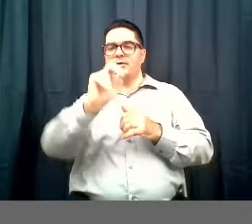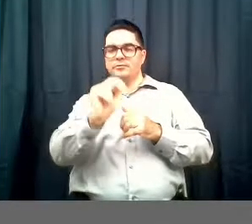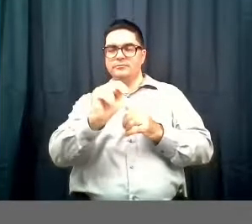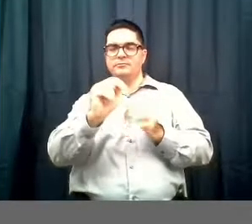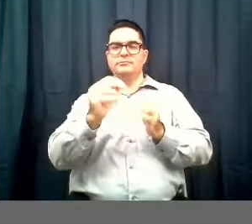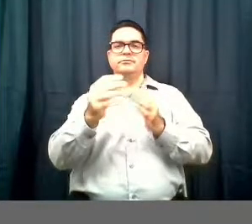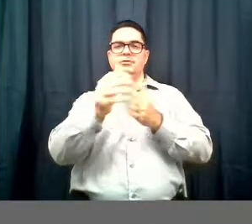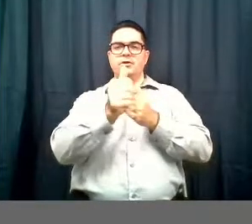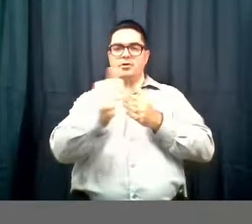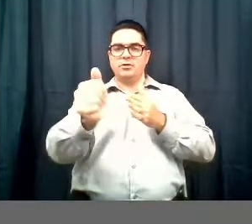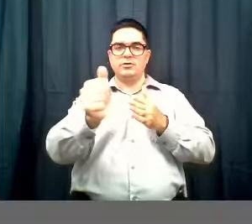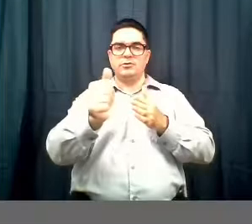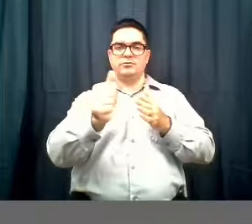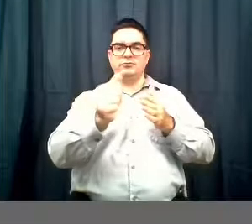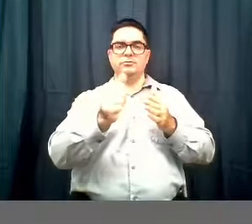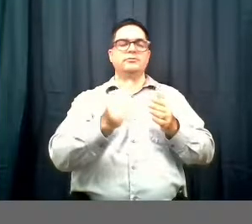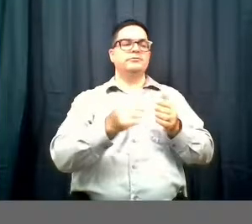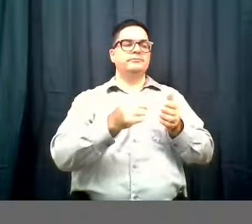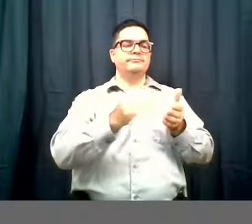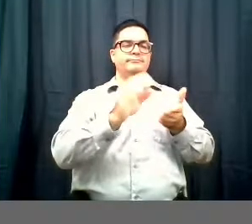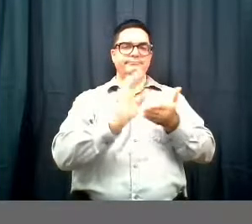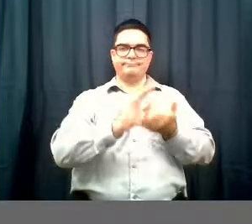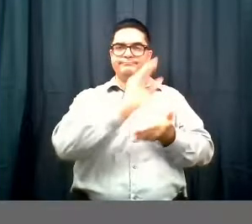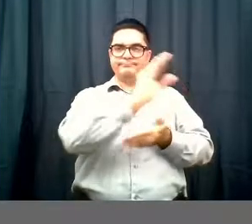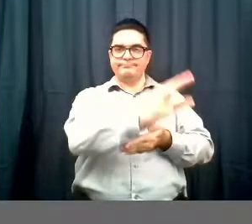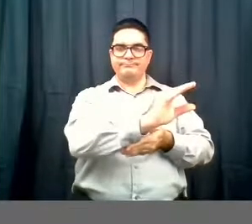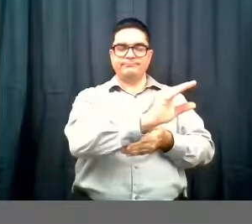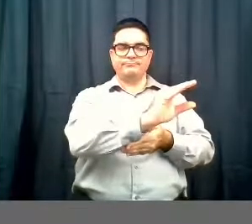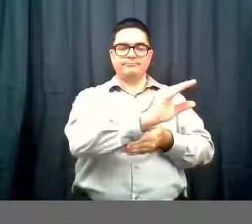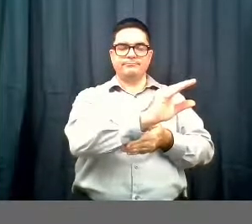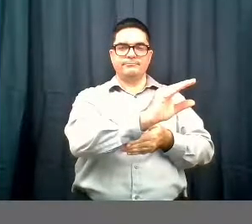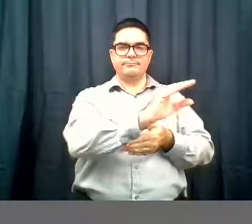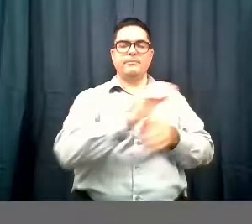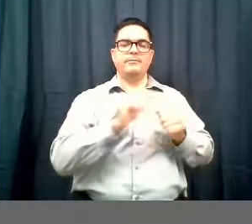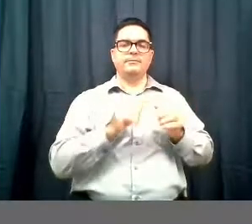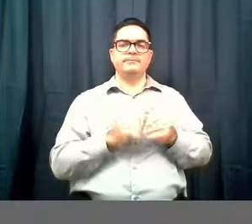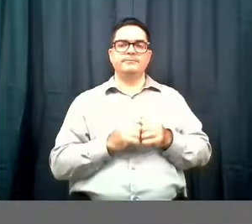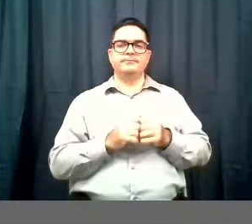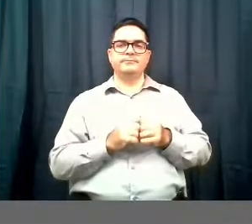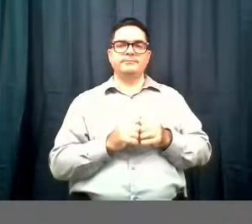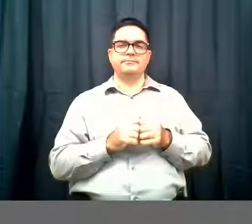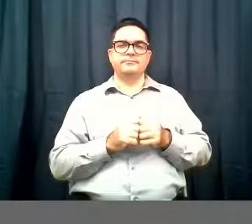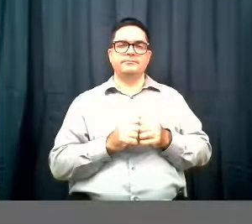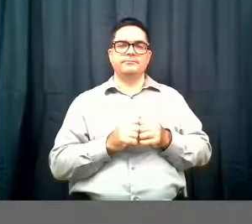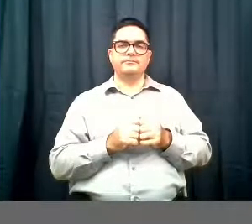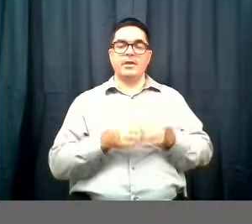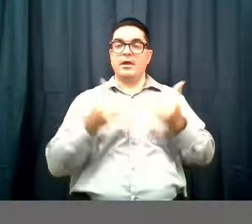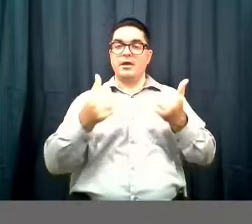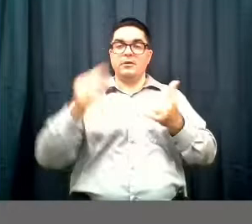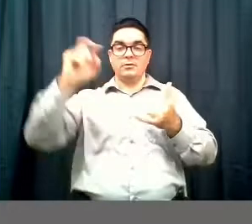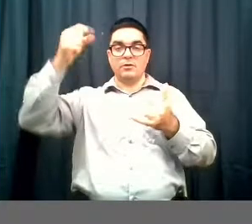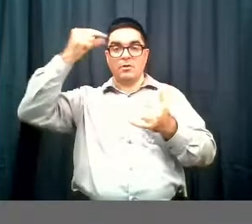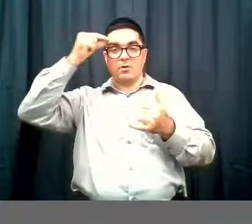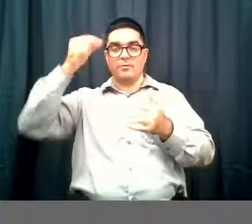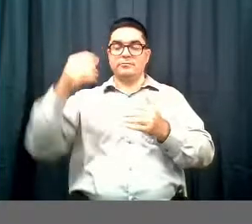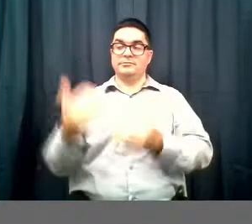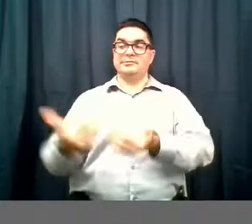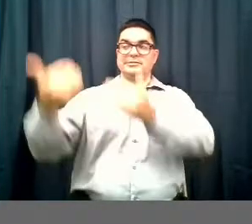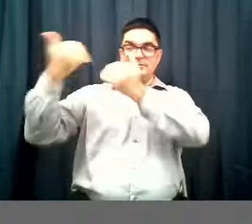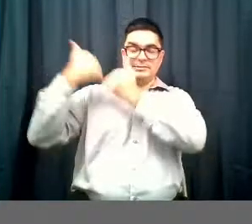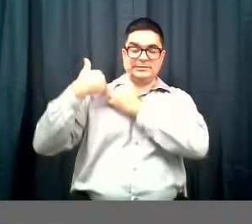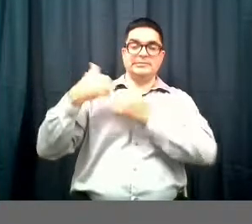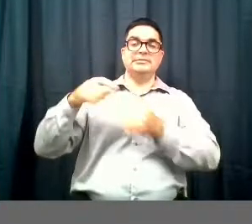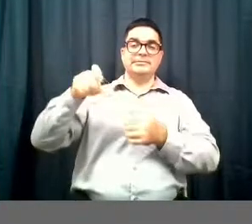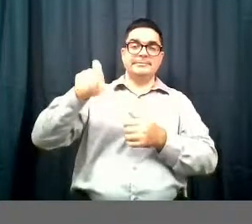proposal. On the fiscal accountability side, the board is holding the government accountable for the implementation of more than